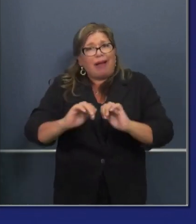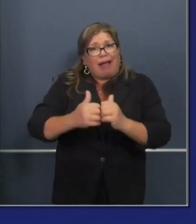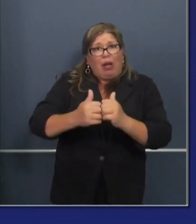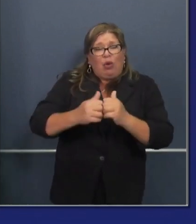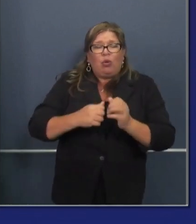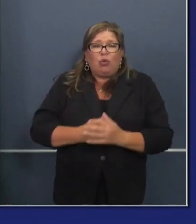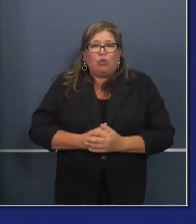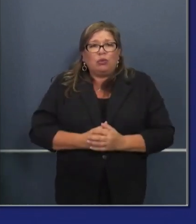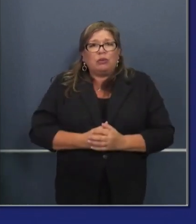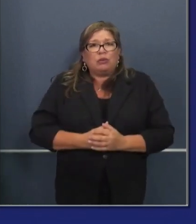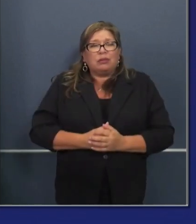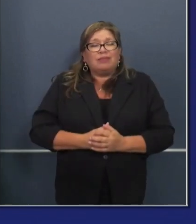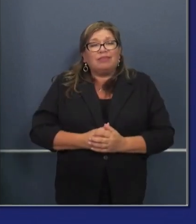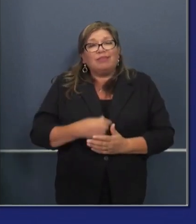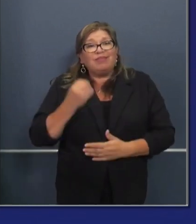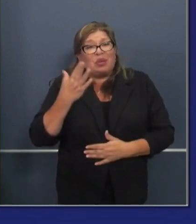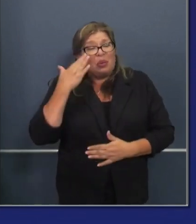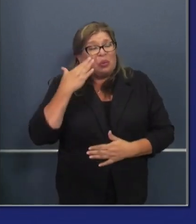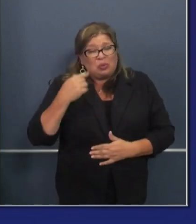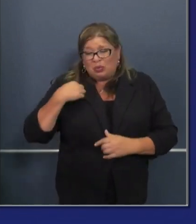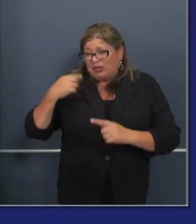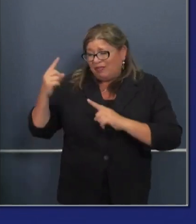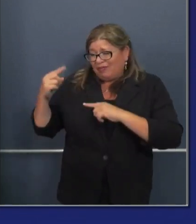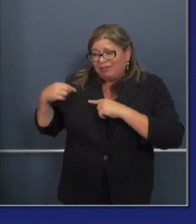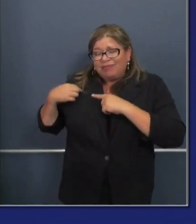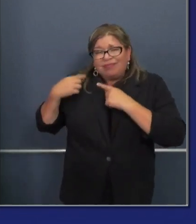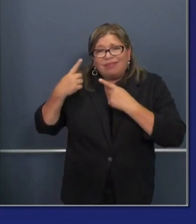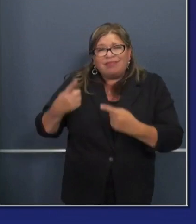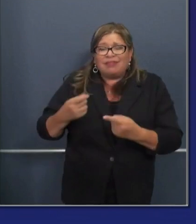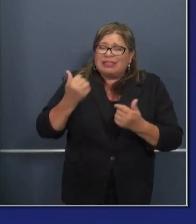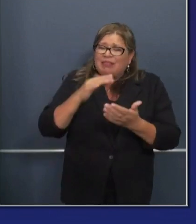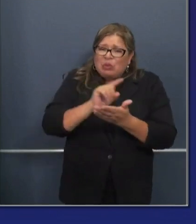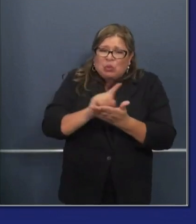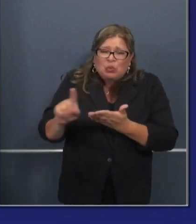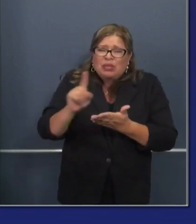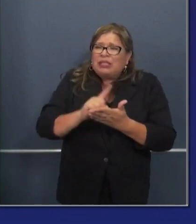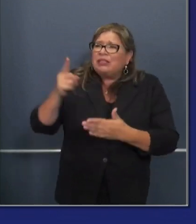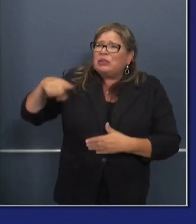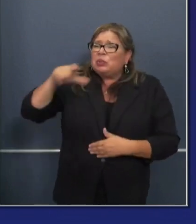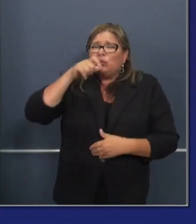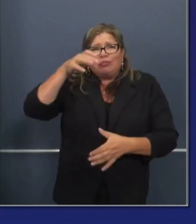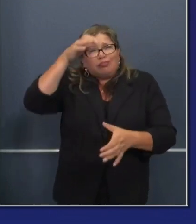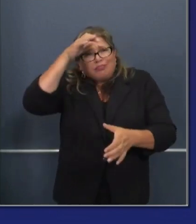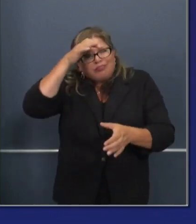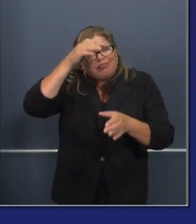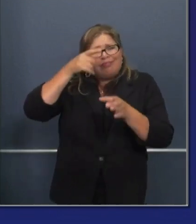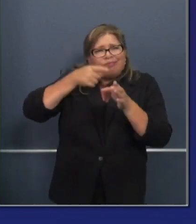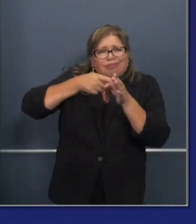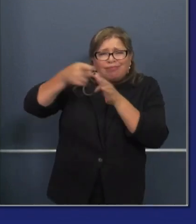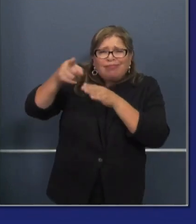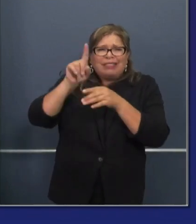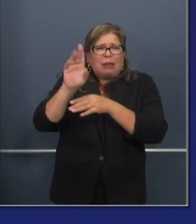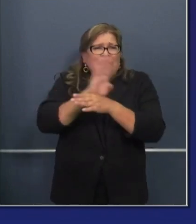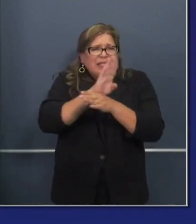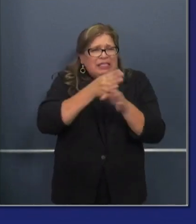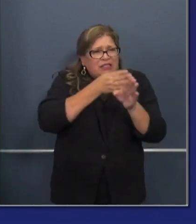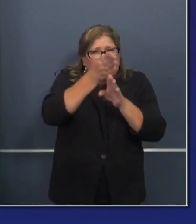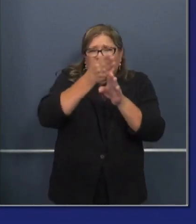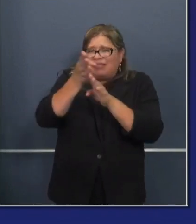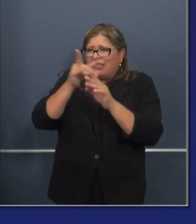that are many, many pages long with specific details on how a sector more safely